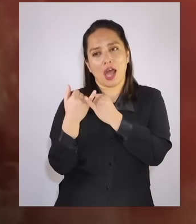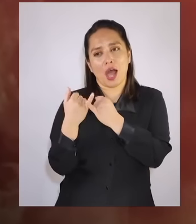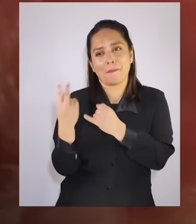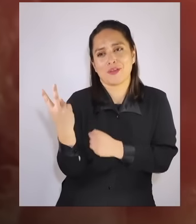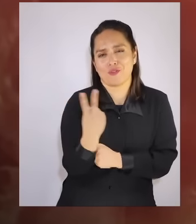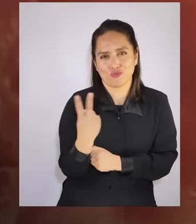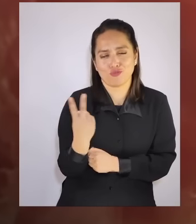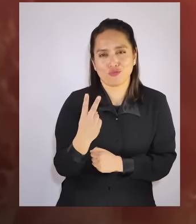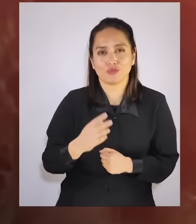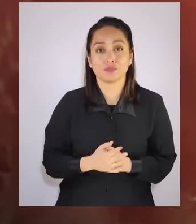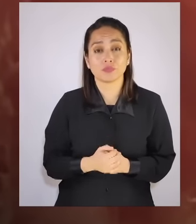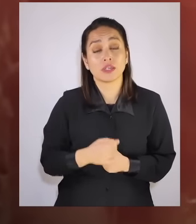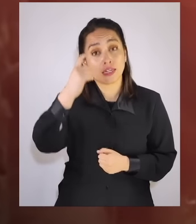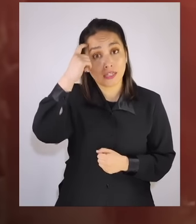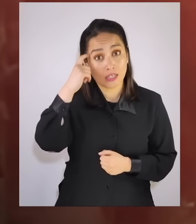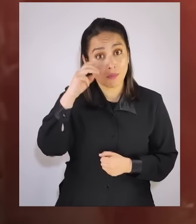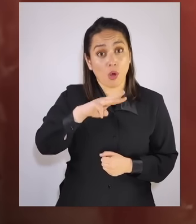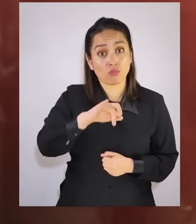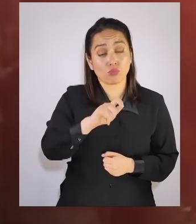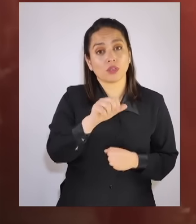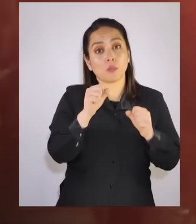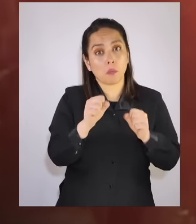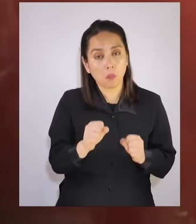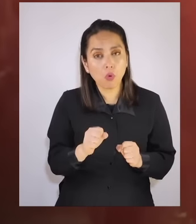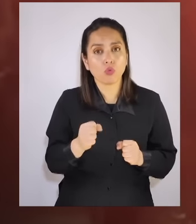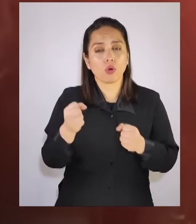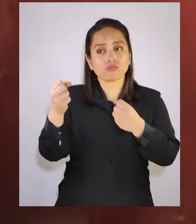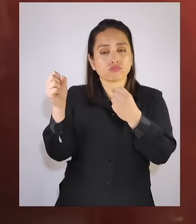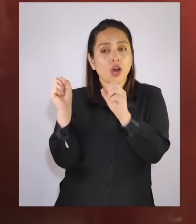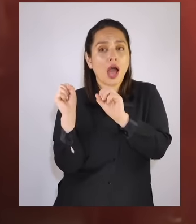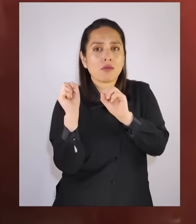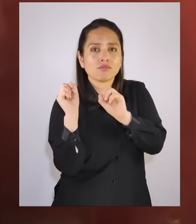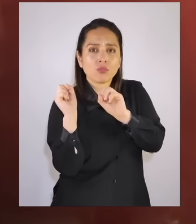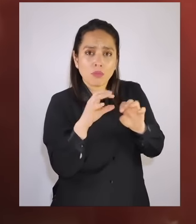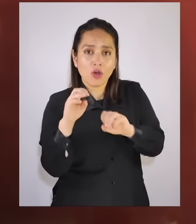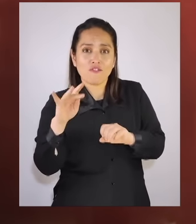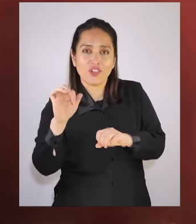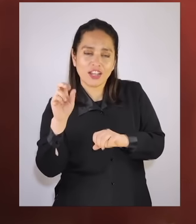Bryson. We believe that he may well have been trained by Robert Bryson.